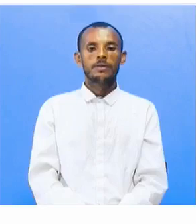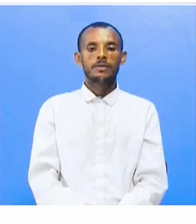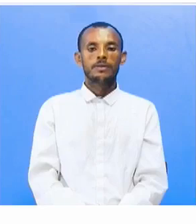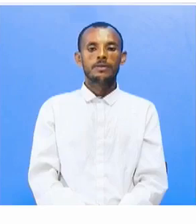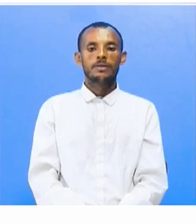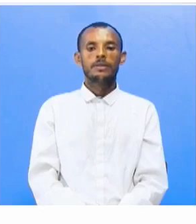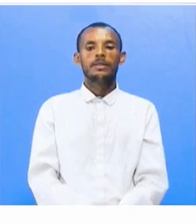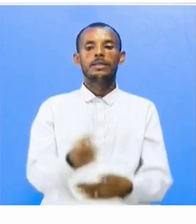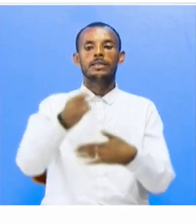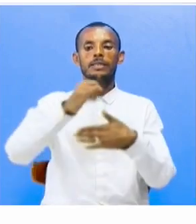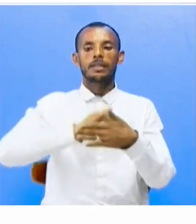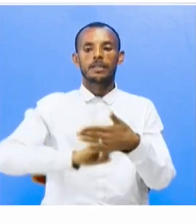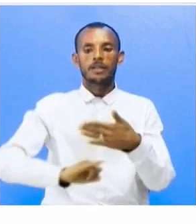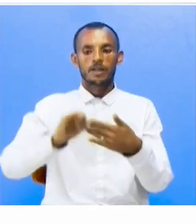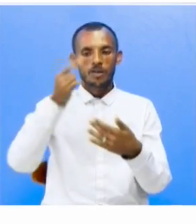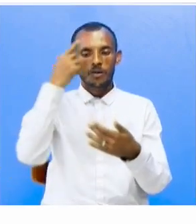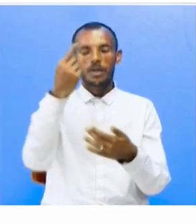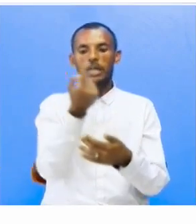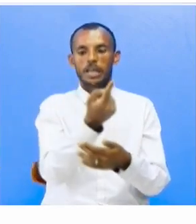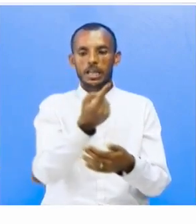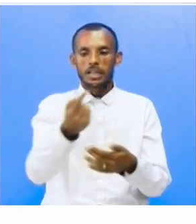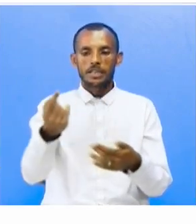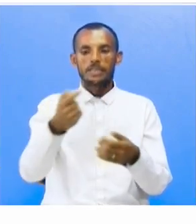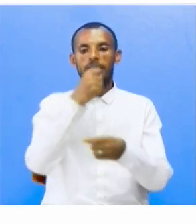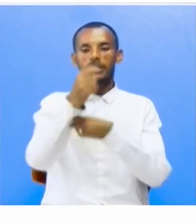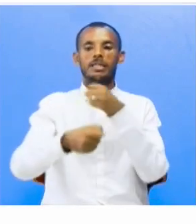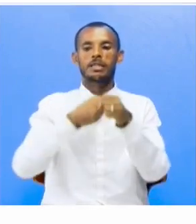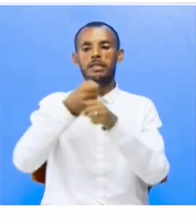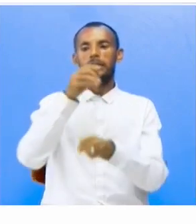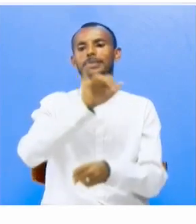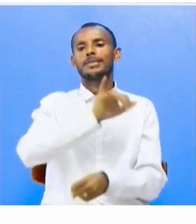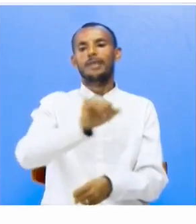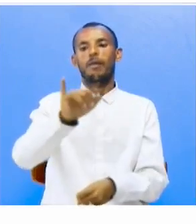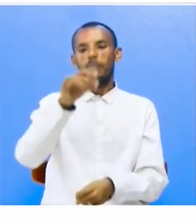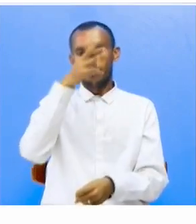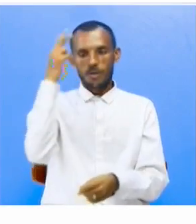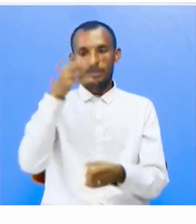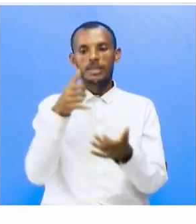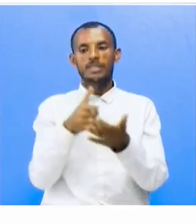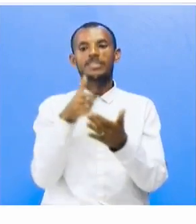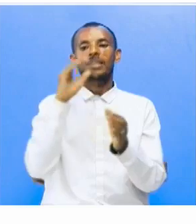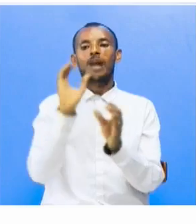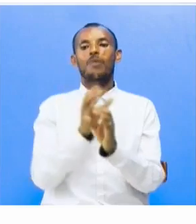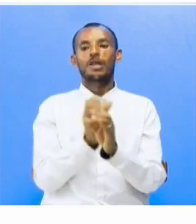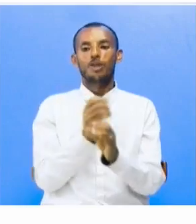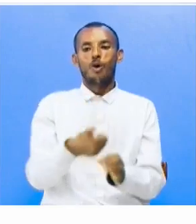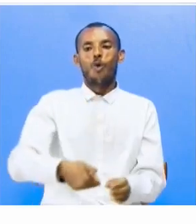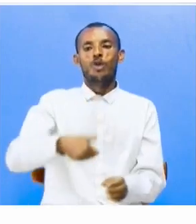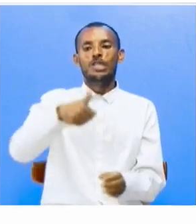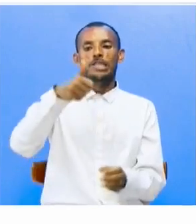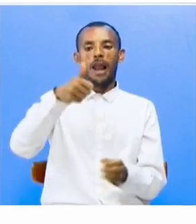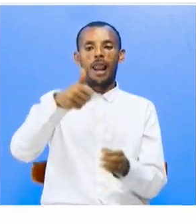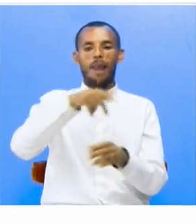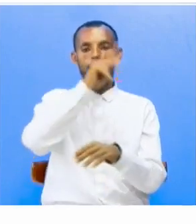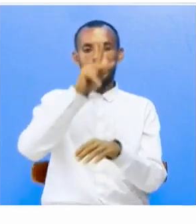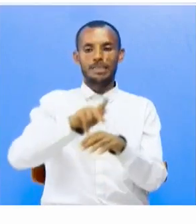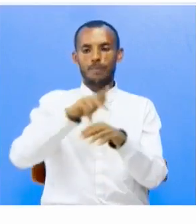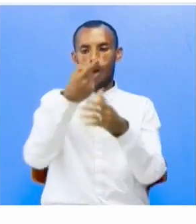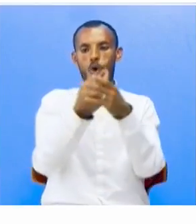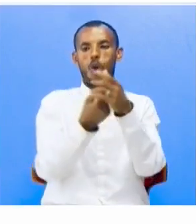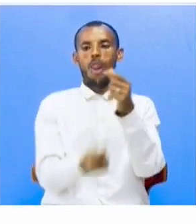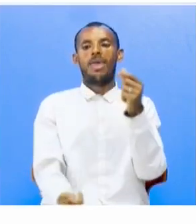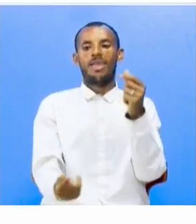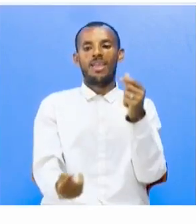the interest for each year is the same because it is calculated on original principal only.